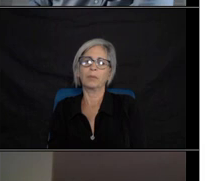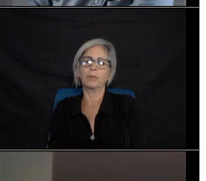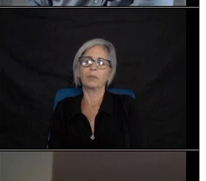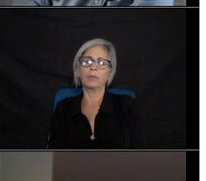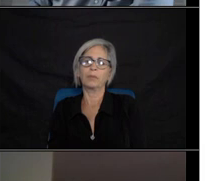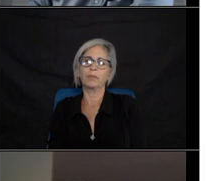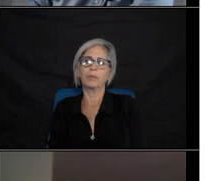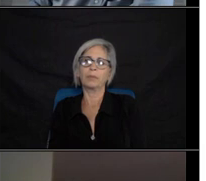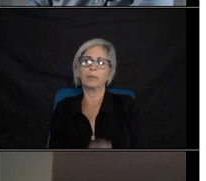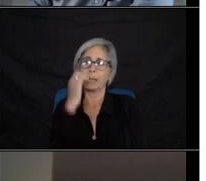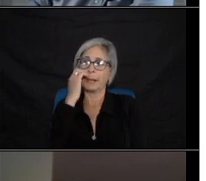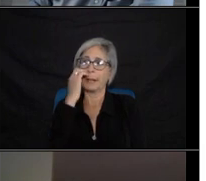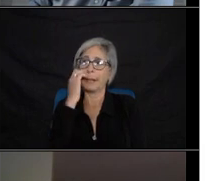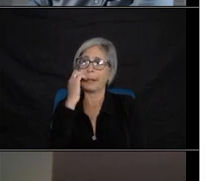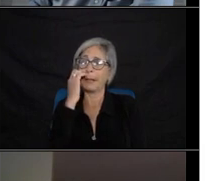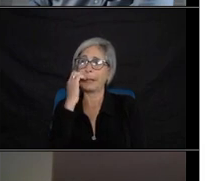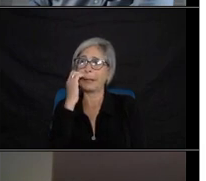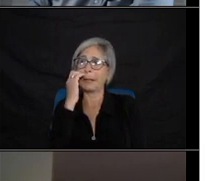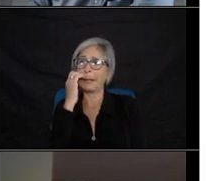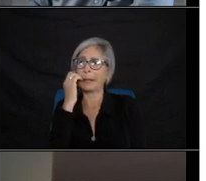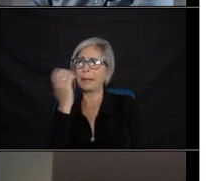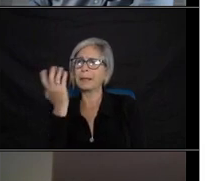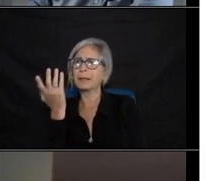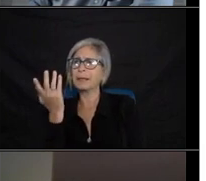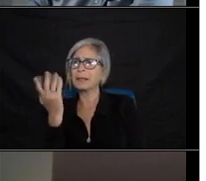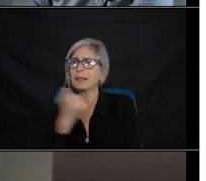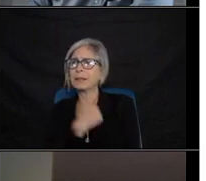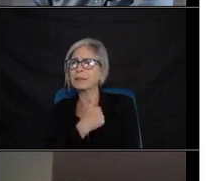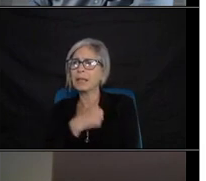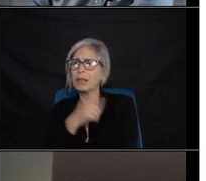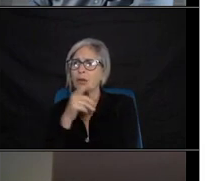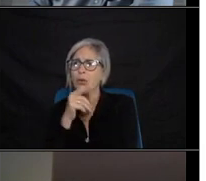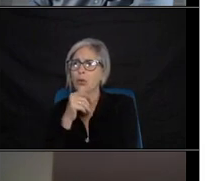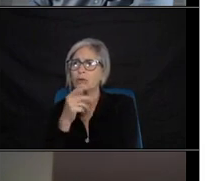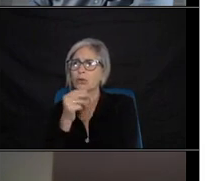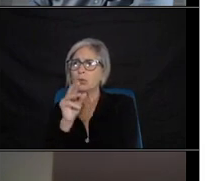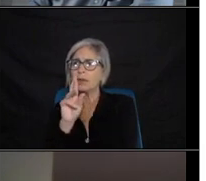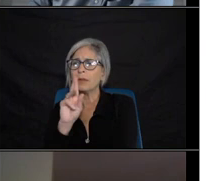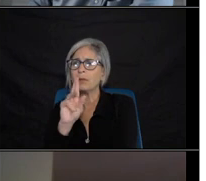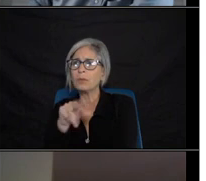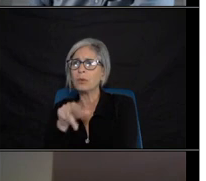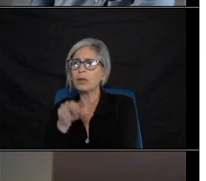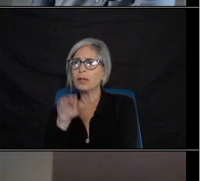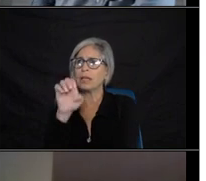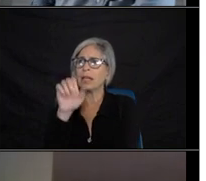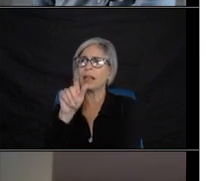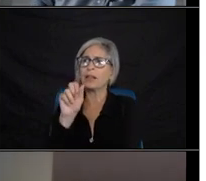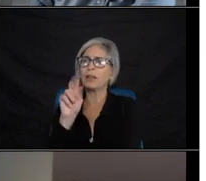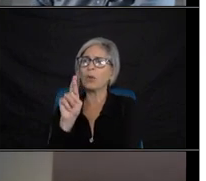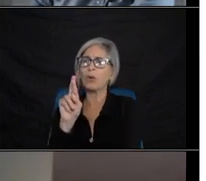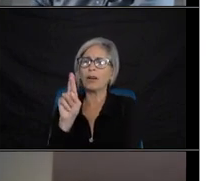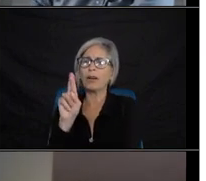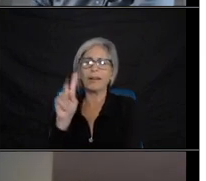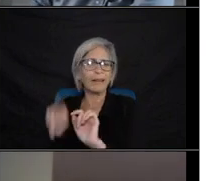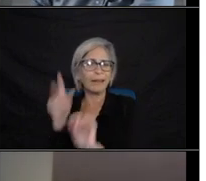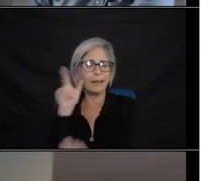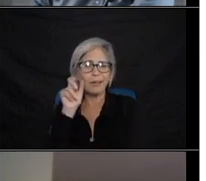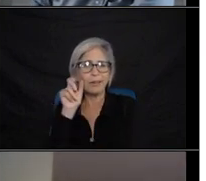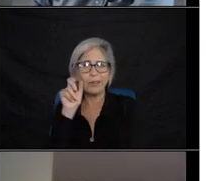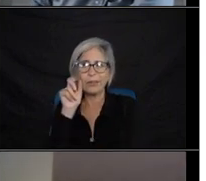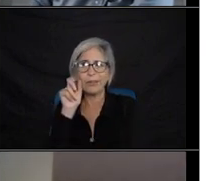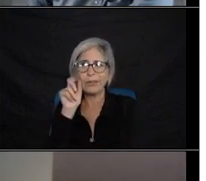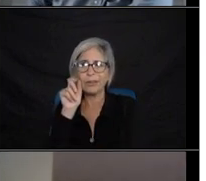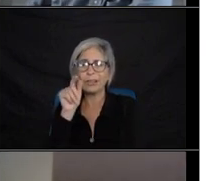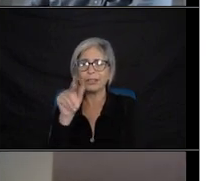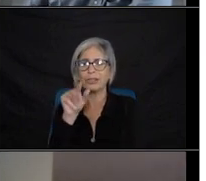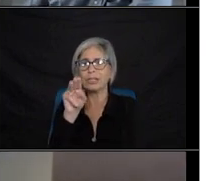John, is she self-muted? I'm sorry, who was going to be doing that report? Eleanor. She said she needs to be